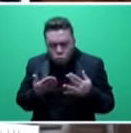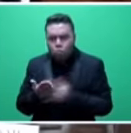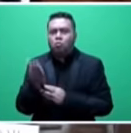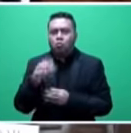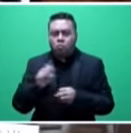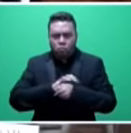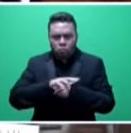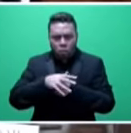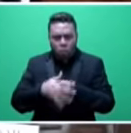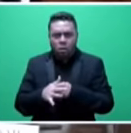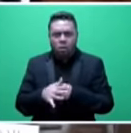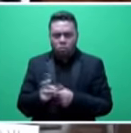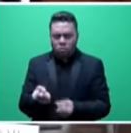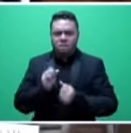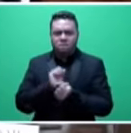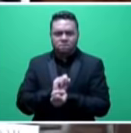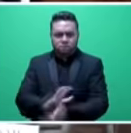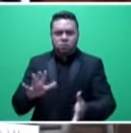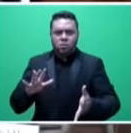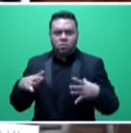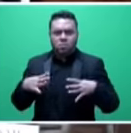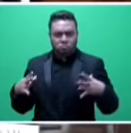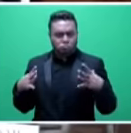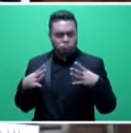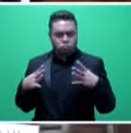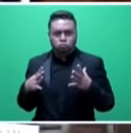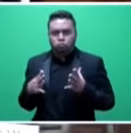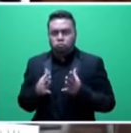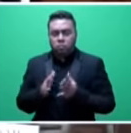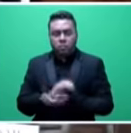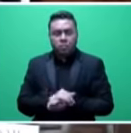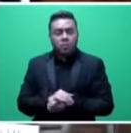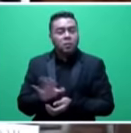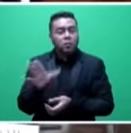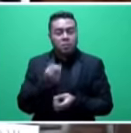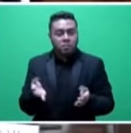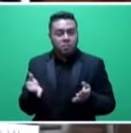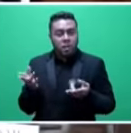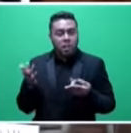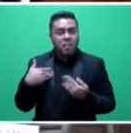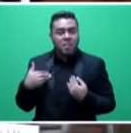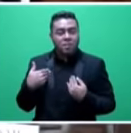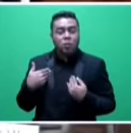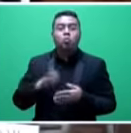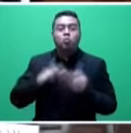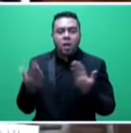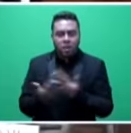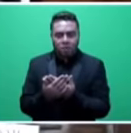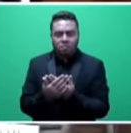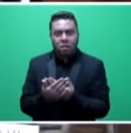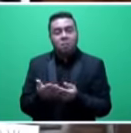our efforts to bequeath to our future generations a socially harmonious and prosperous